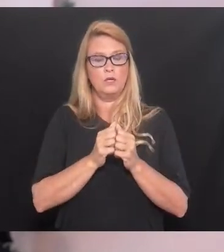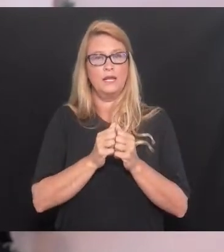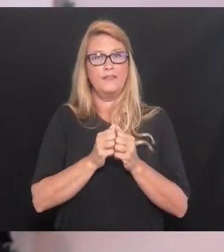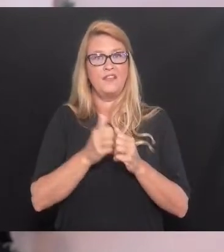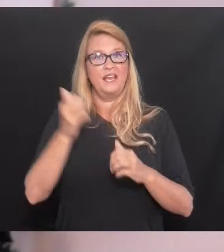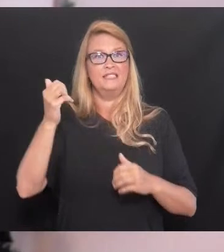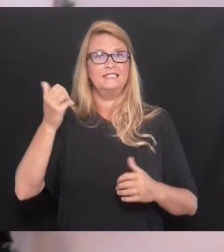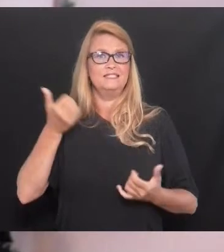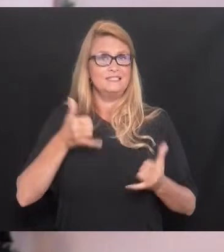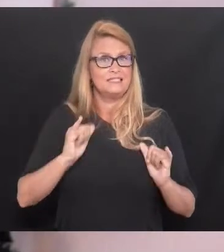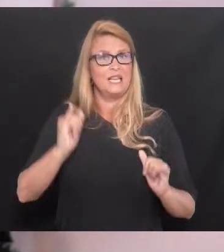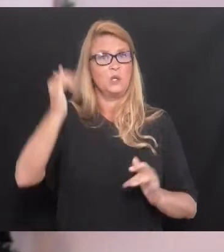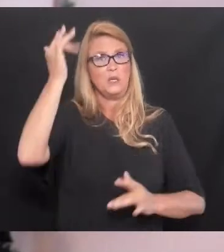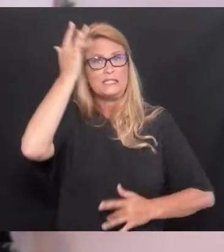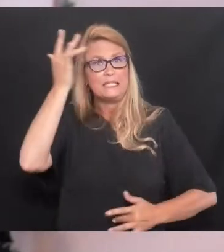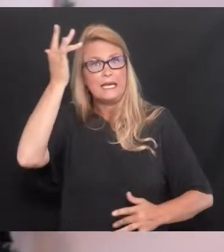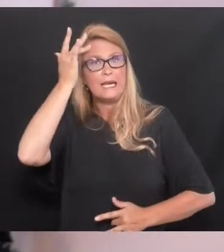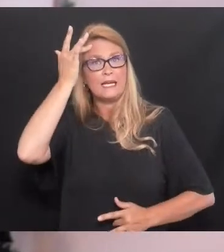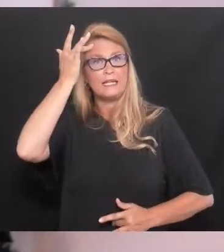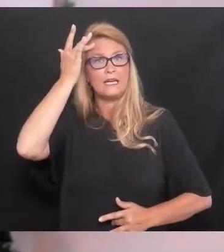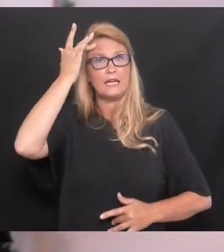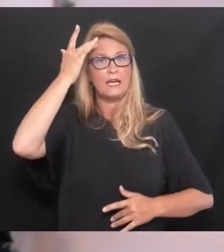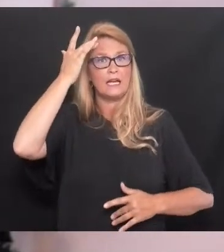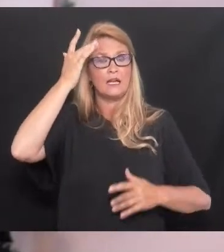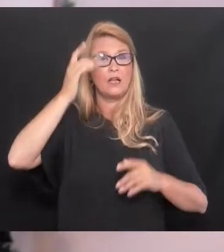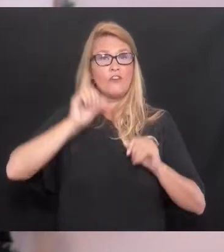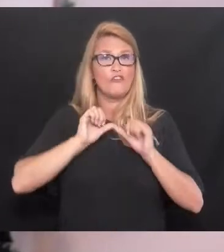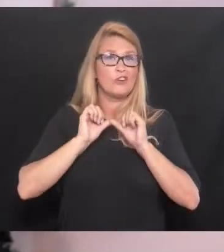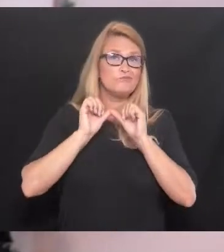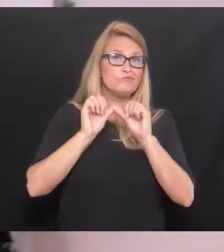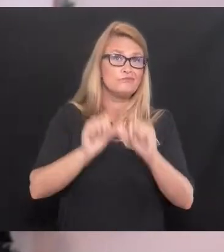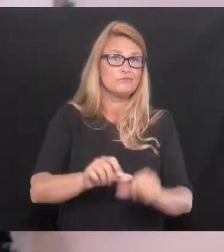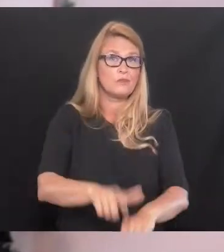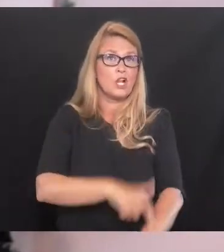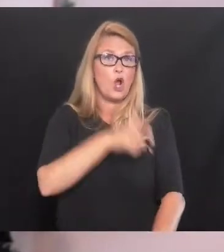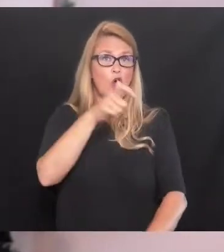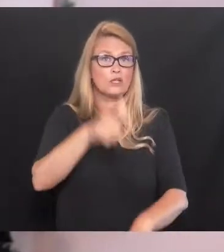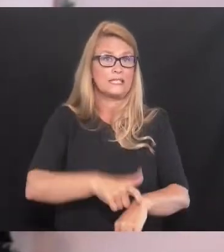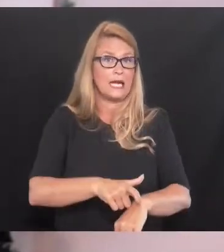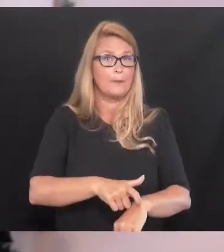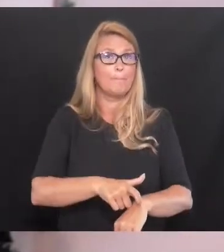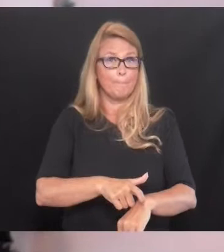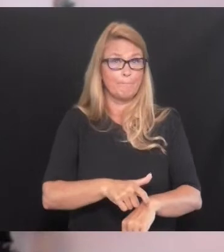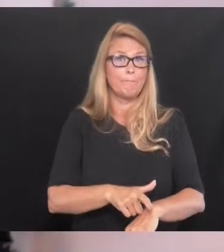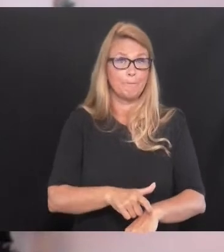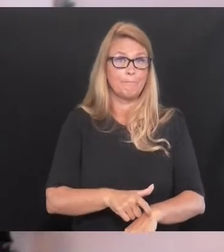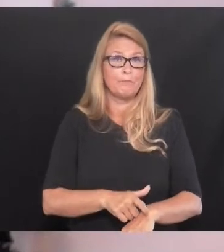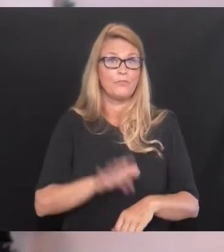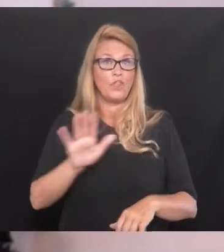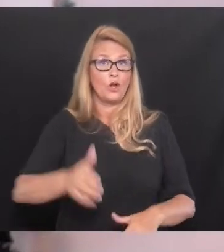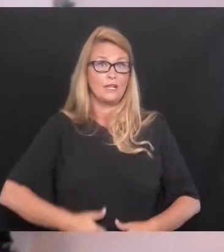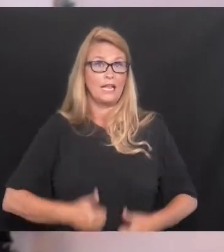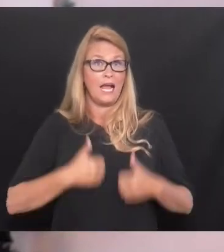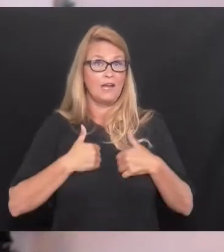symptoms that are persistent for the long term to be included in that, which shows you the great long-term impact of